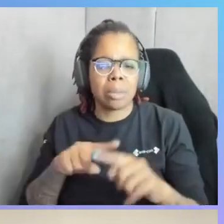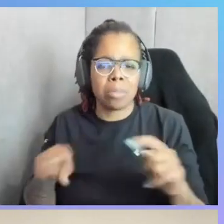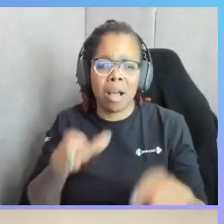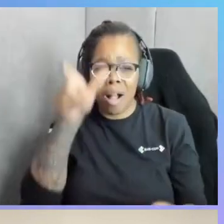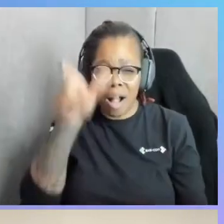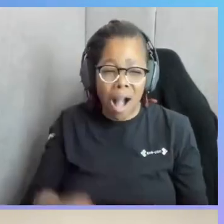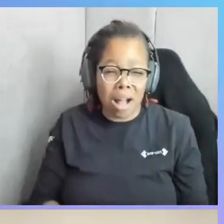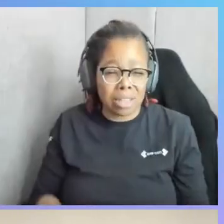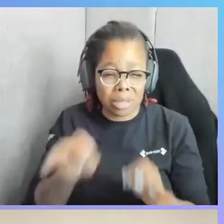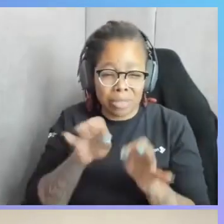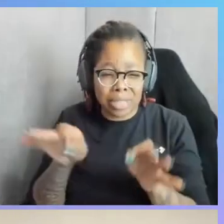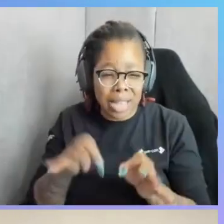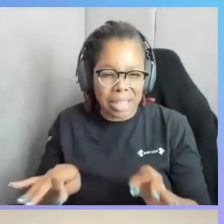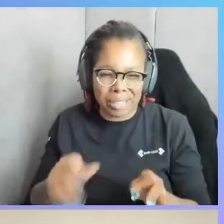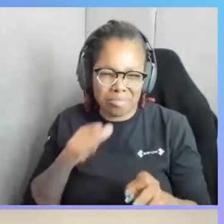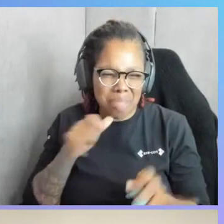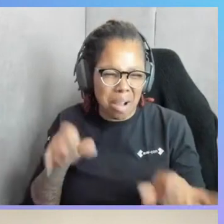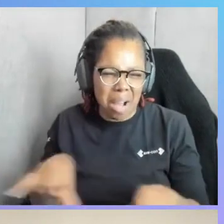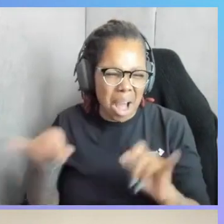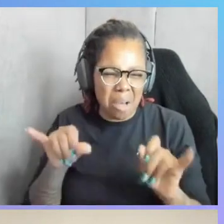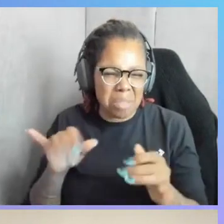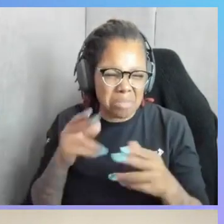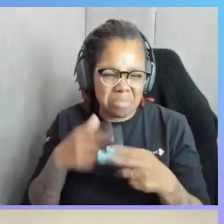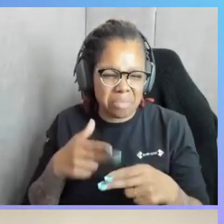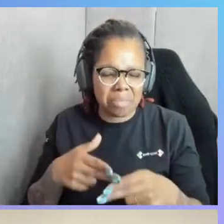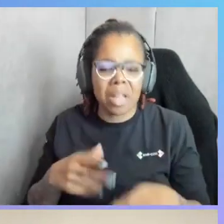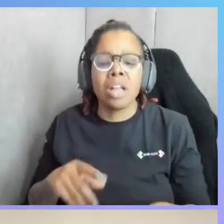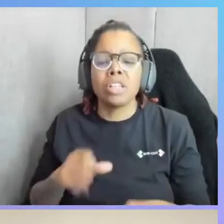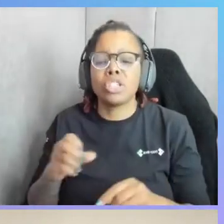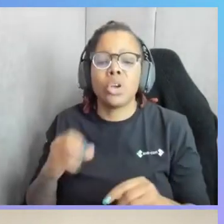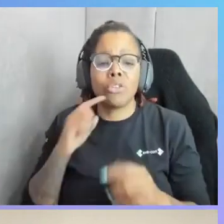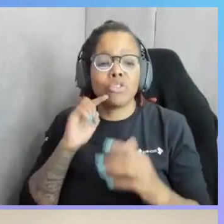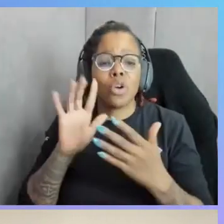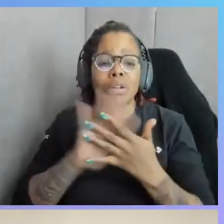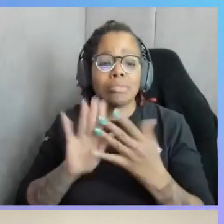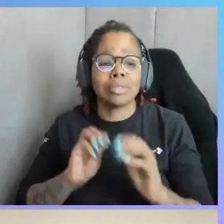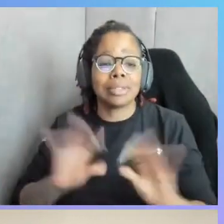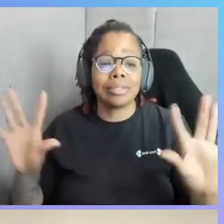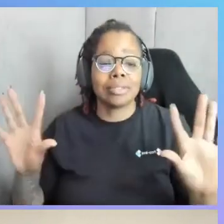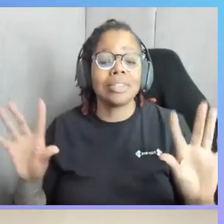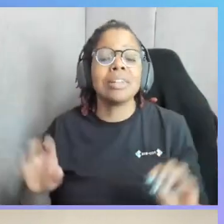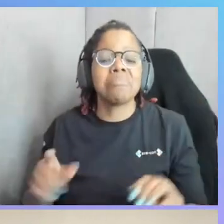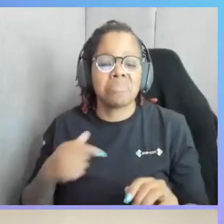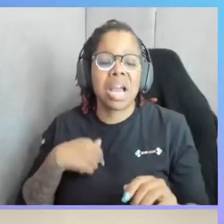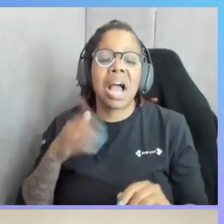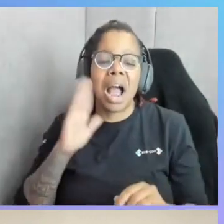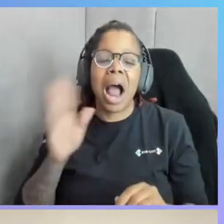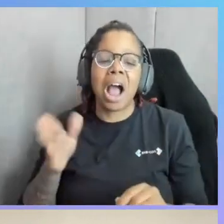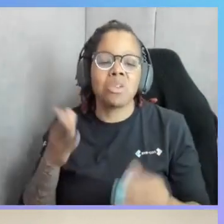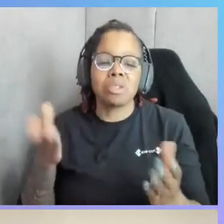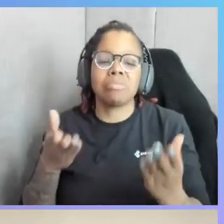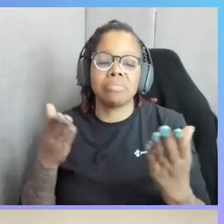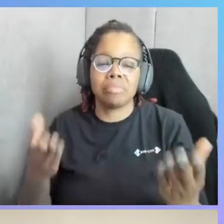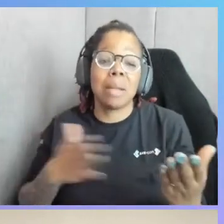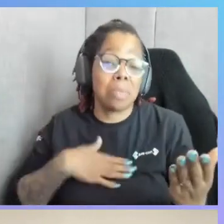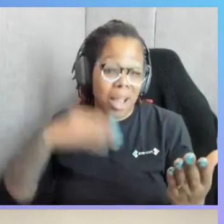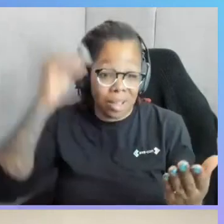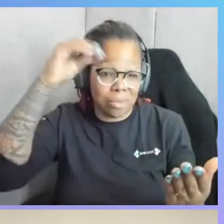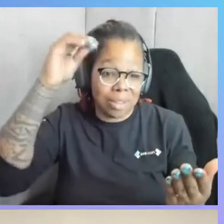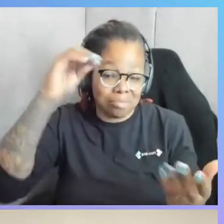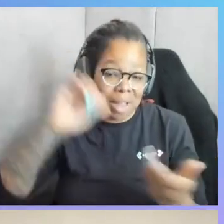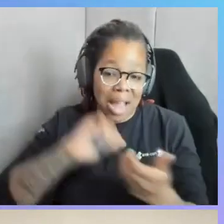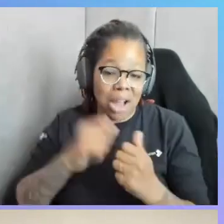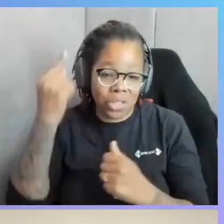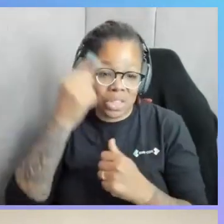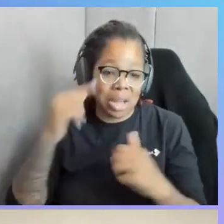of text, not so much. So in order to demystify, I'm going to give a suggestion, which are just my opinion on how to think about